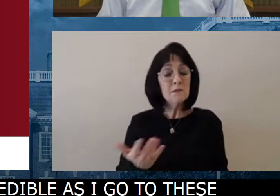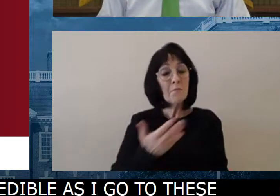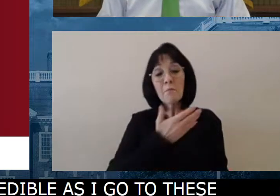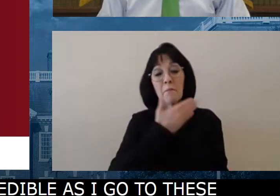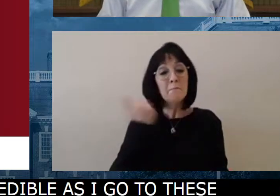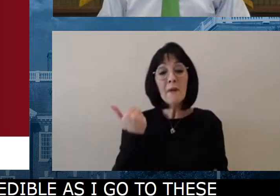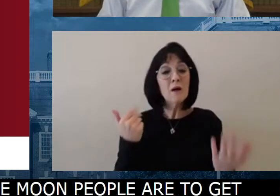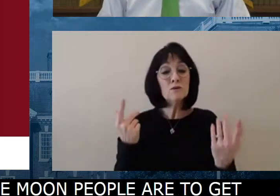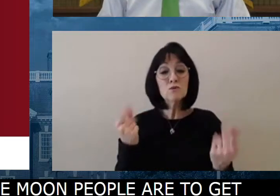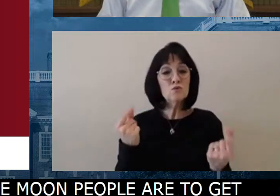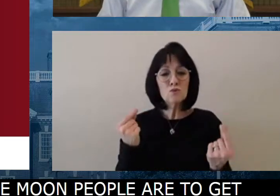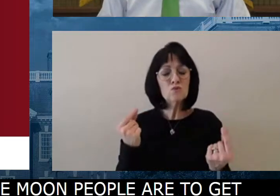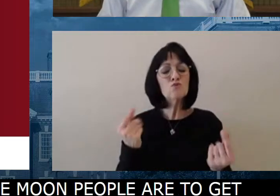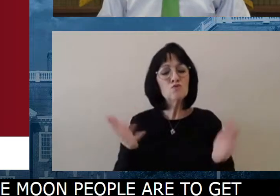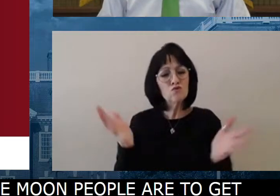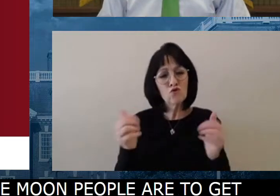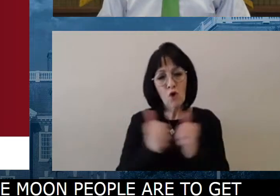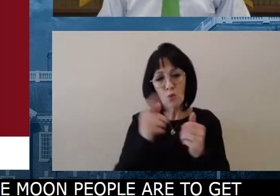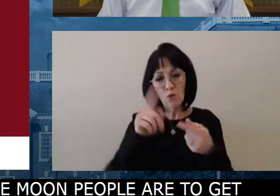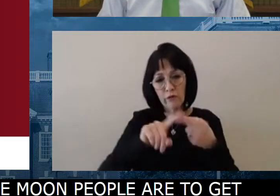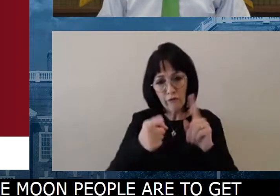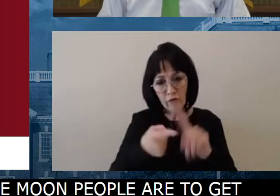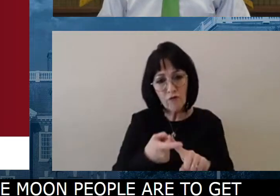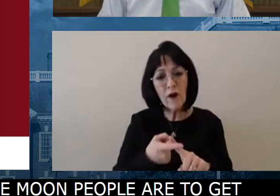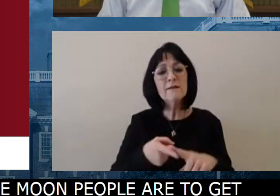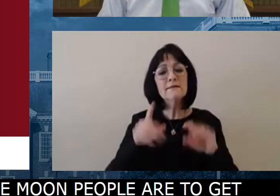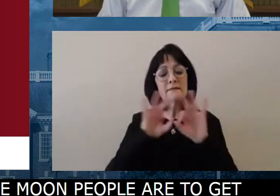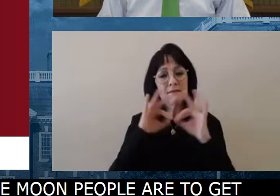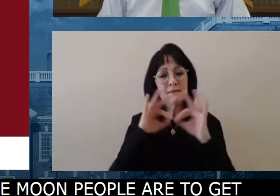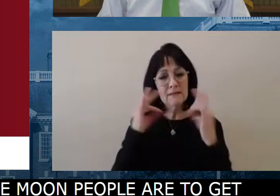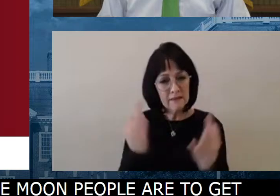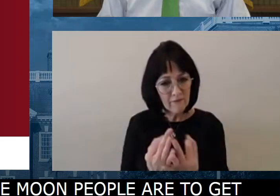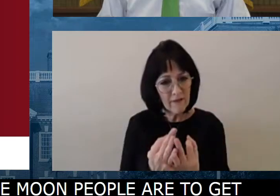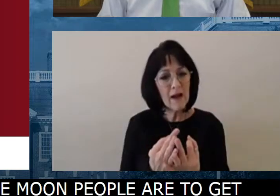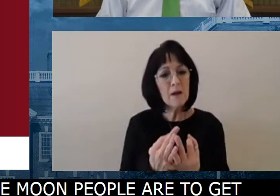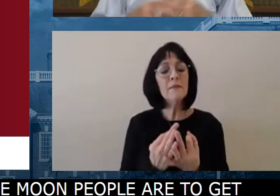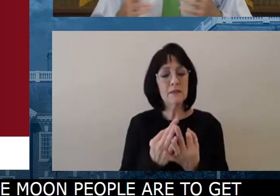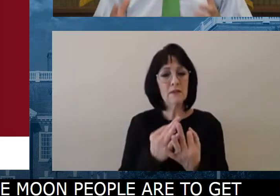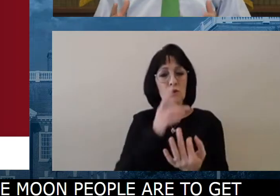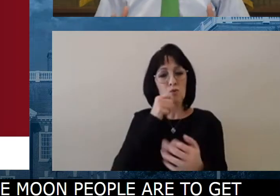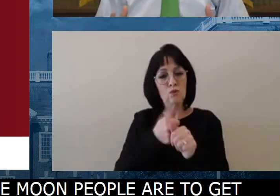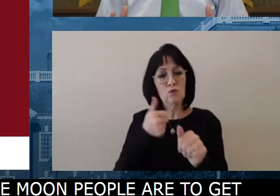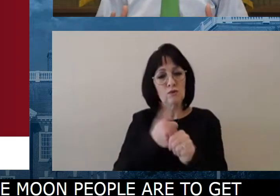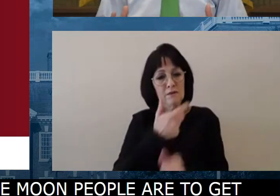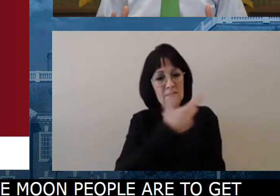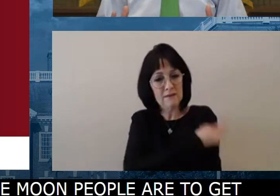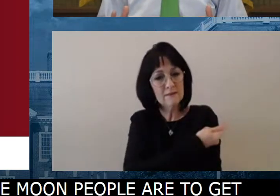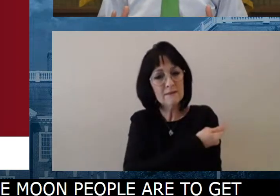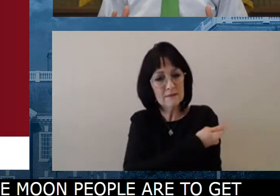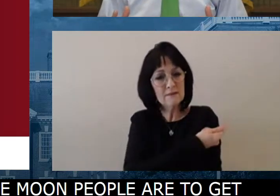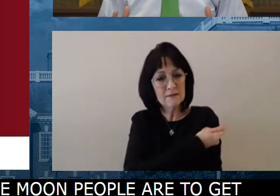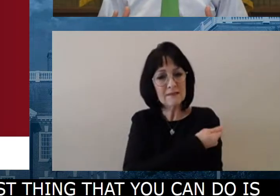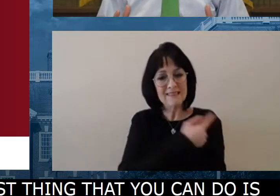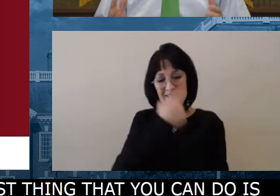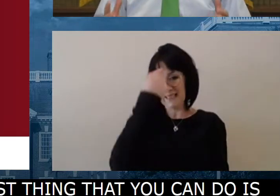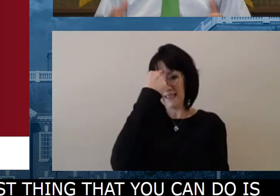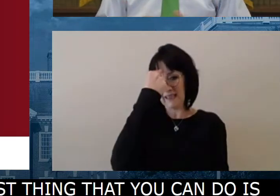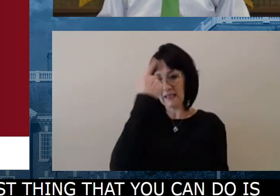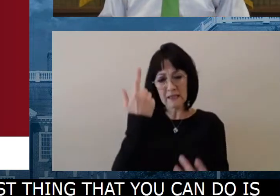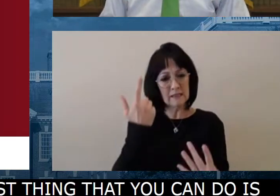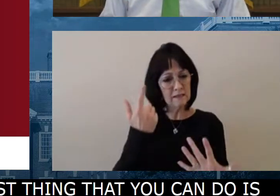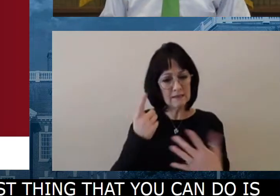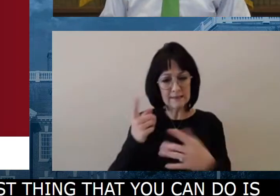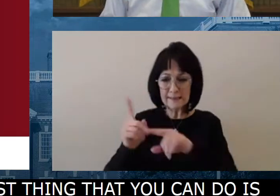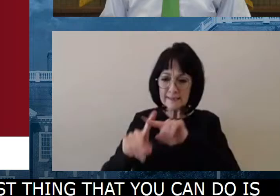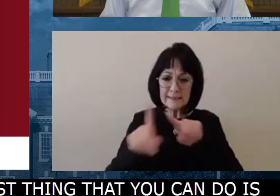to your friends, family members, and others who have been vaccinated. And then to think about the difference that it can make in your life. Dr.